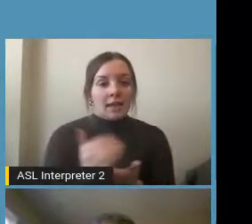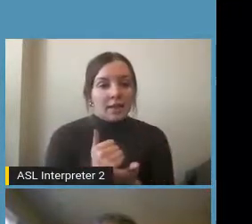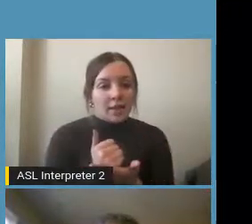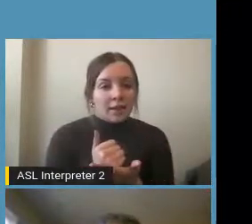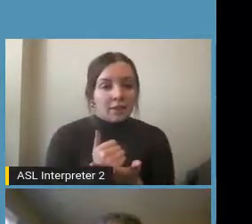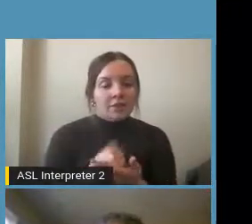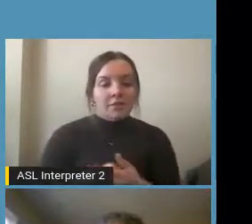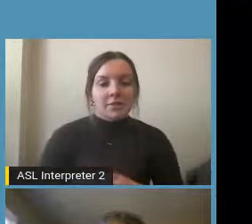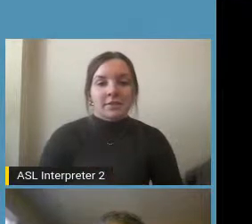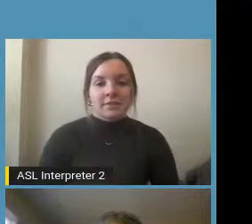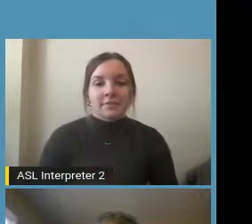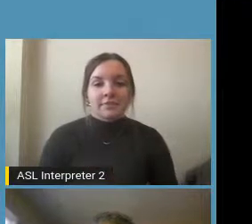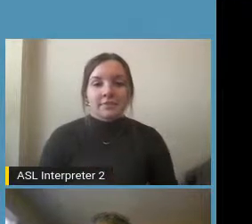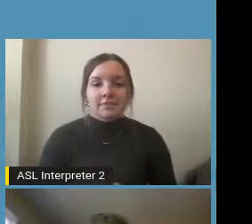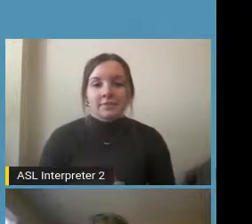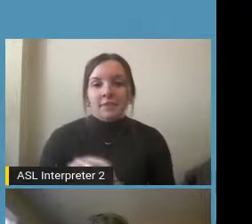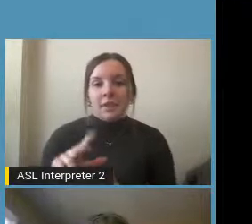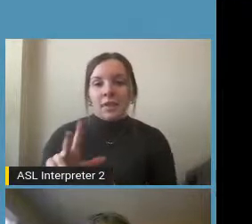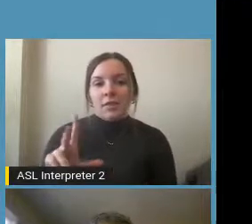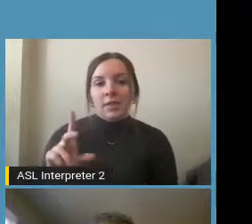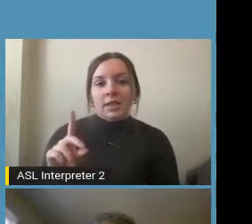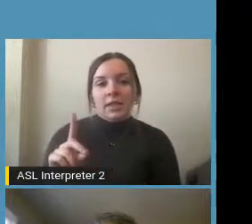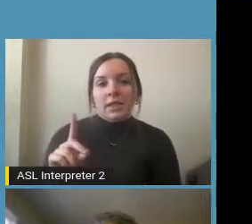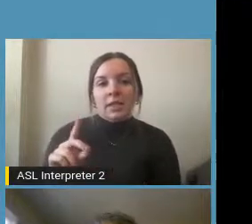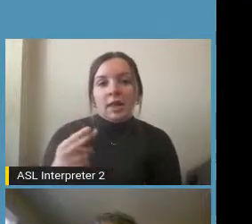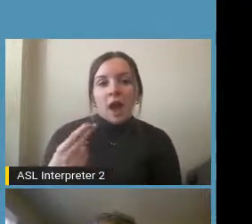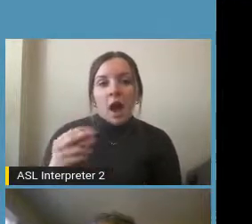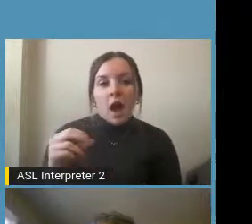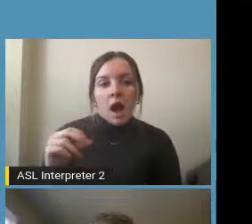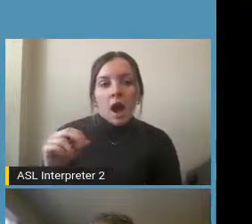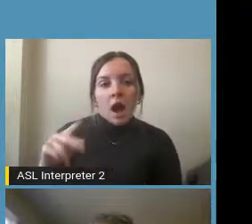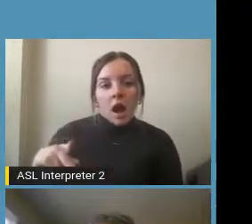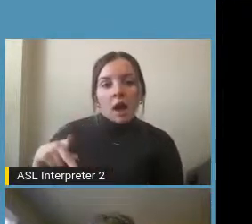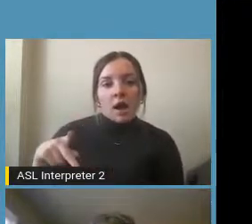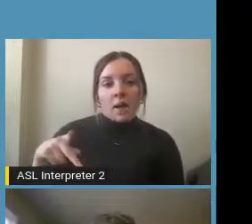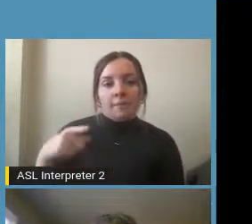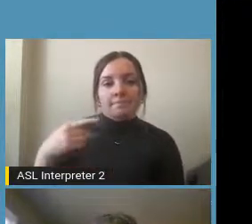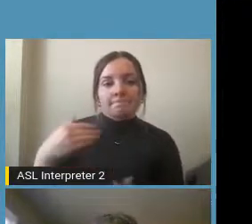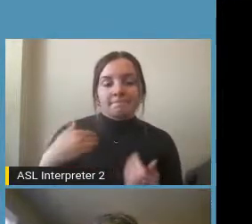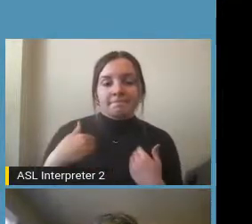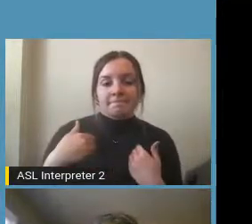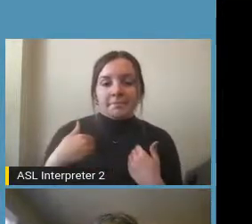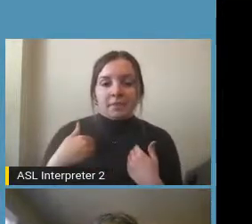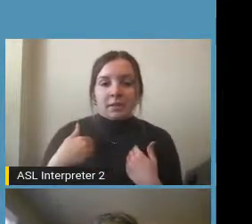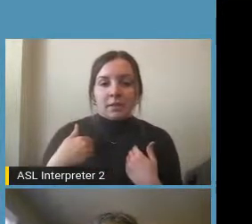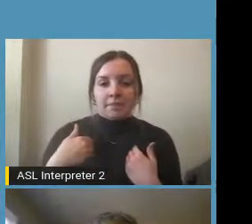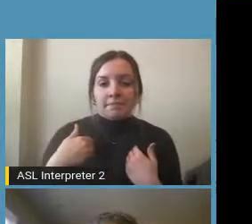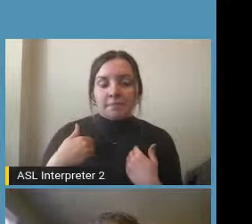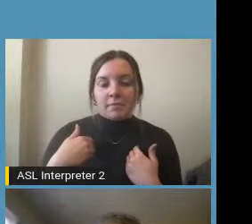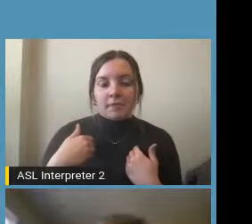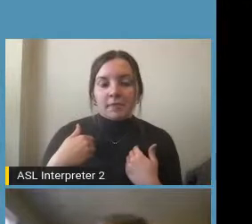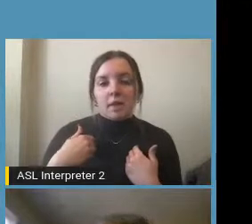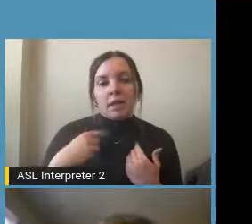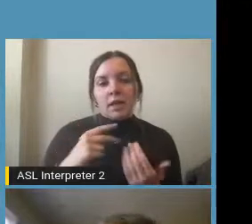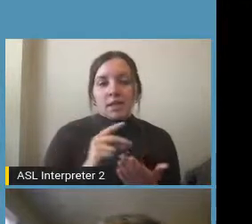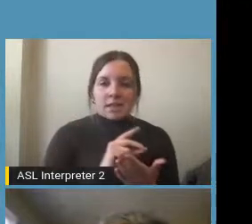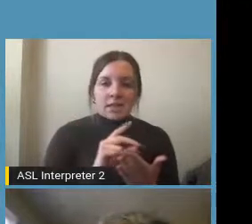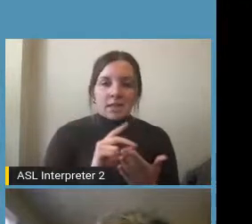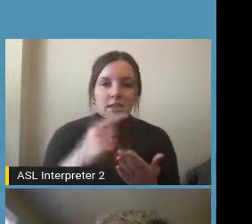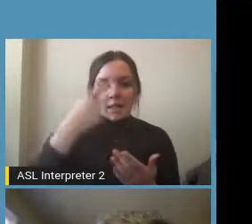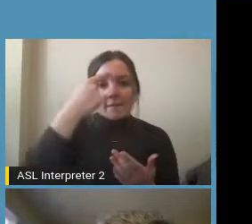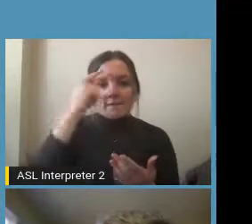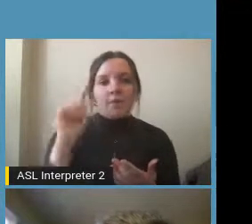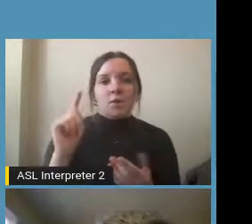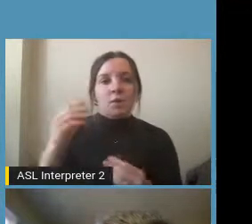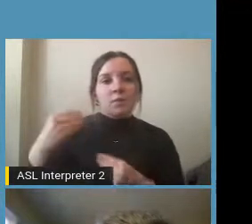Hop, which is the 3D Heritage Online Presenter, is actually designed just for